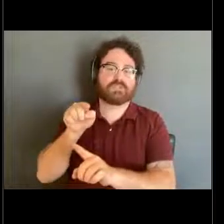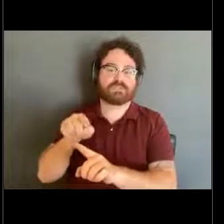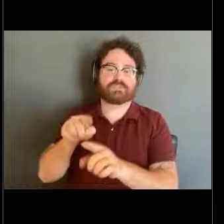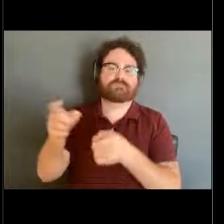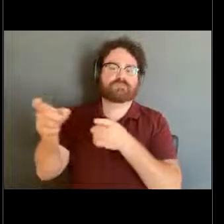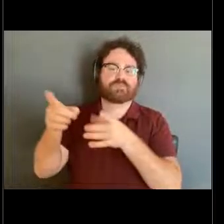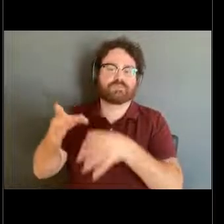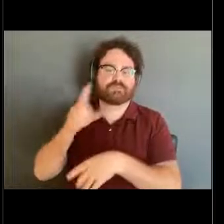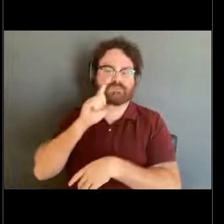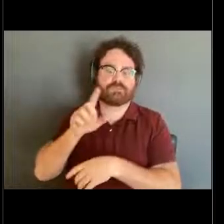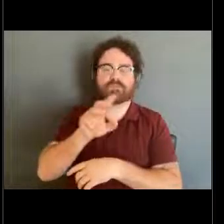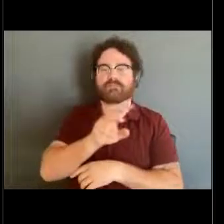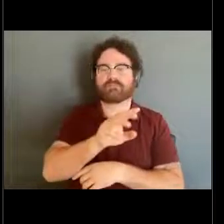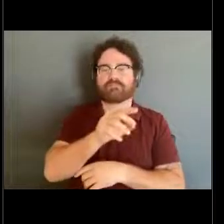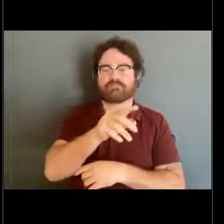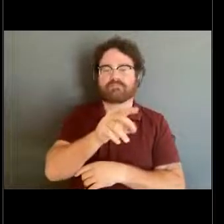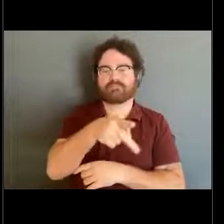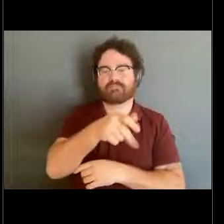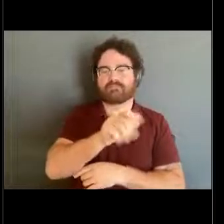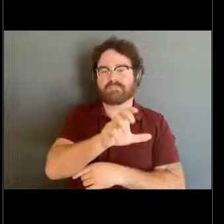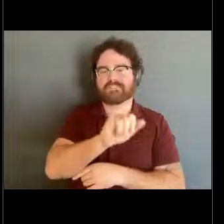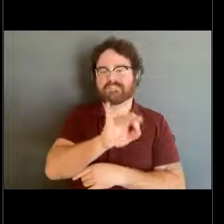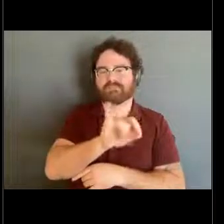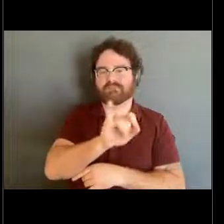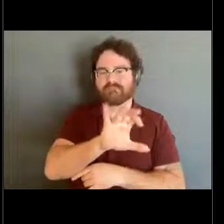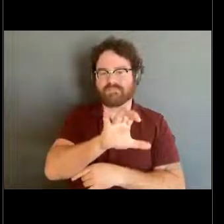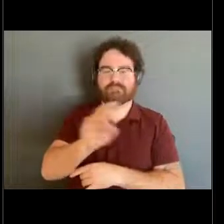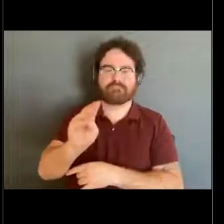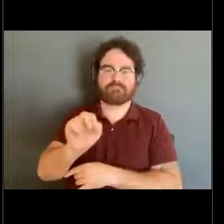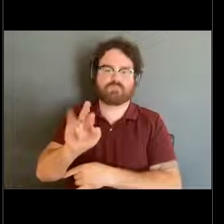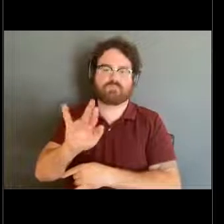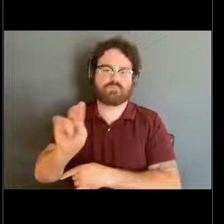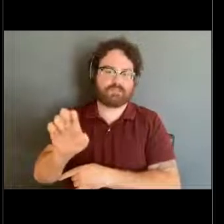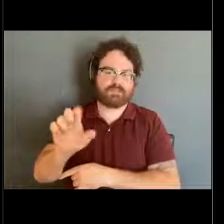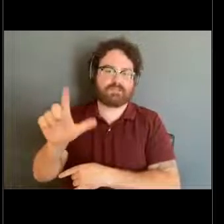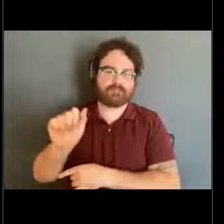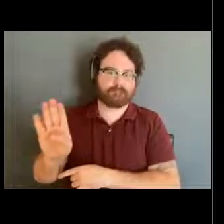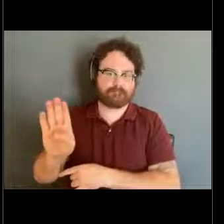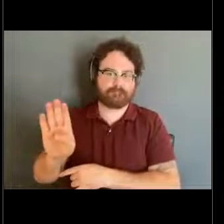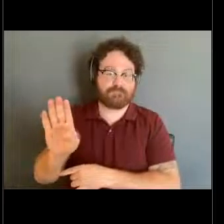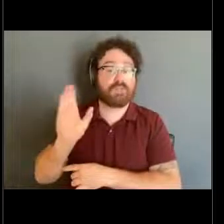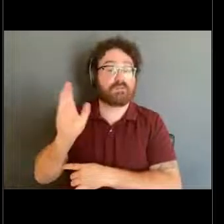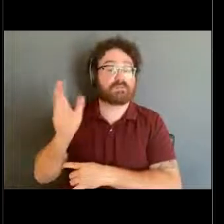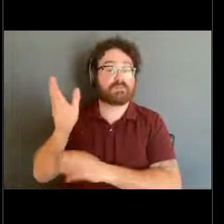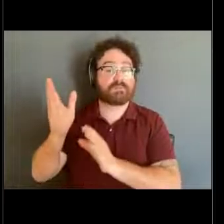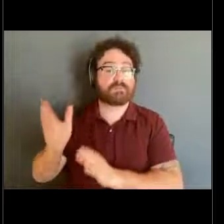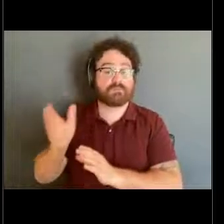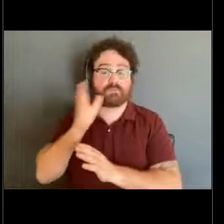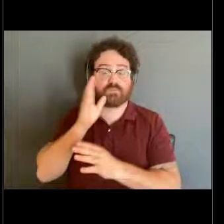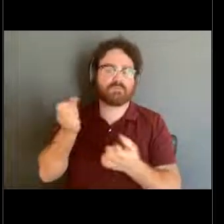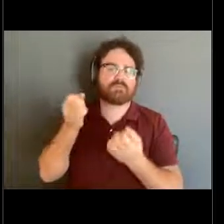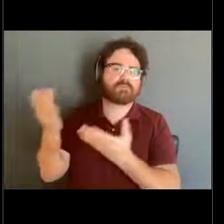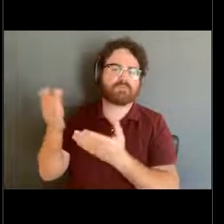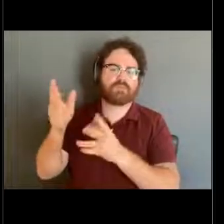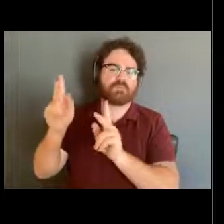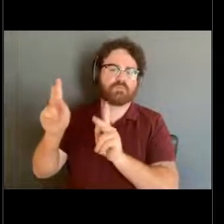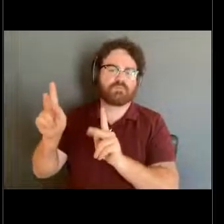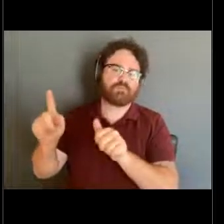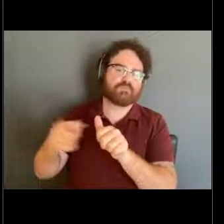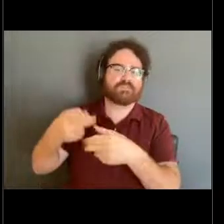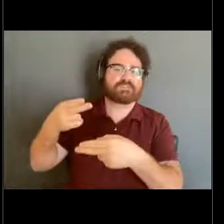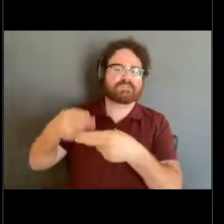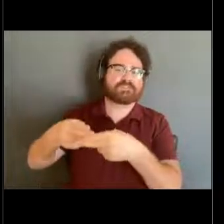Laboratory, and the presentation will be given by, excuse me, by the first listed author,